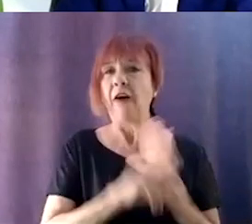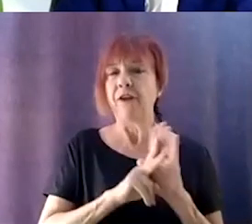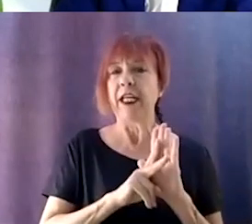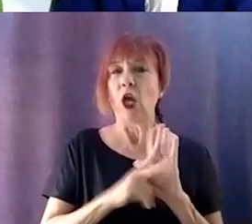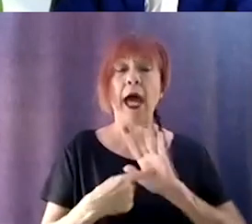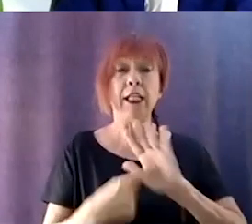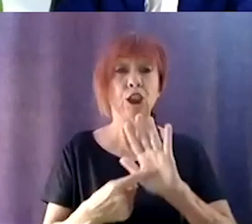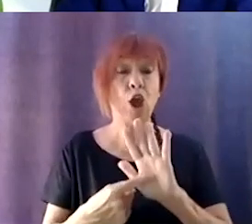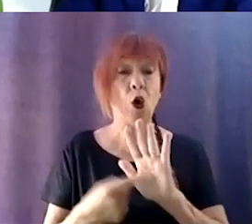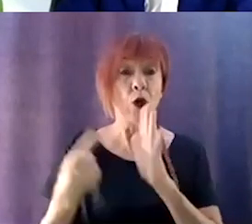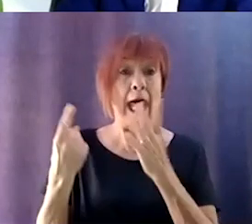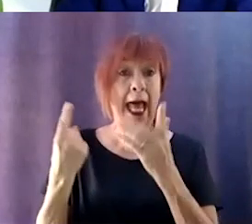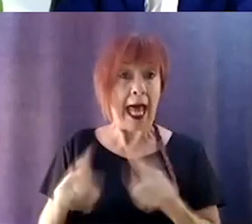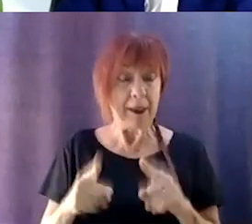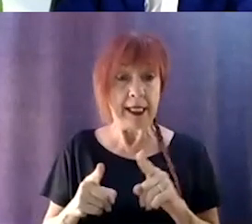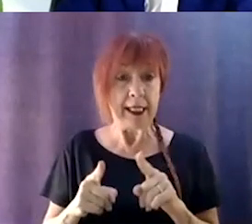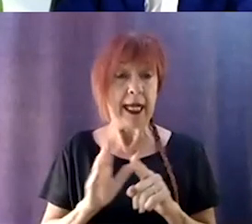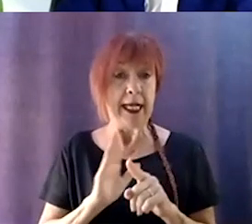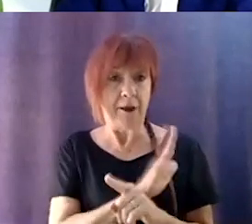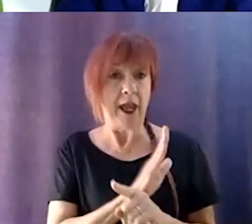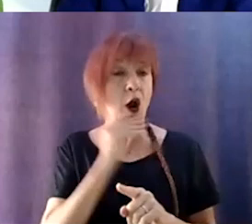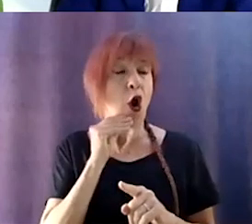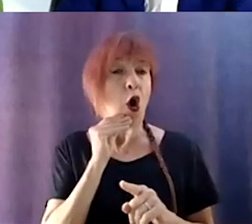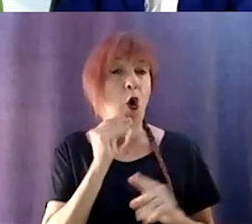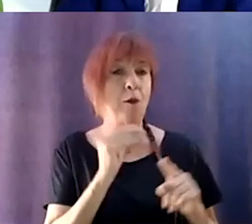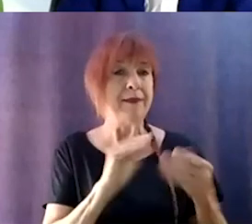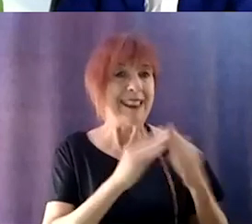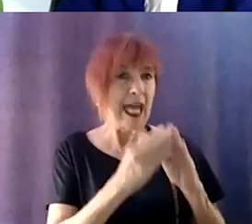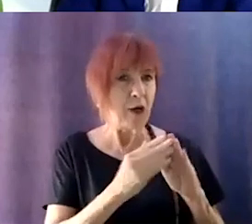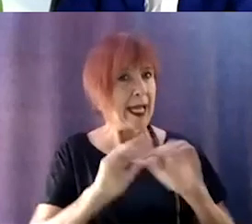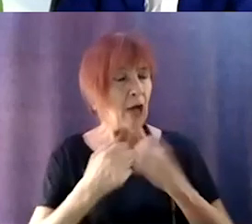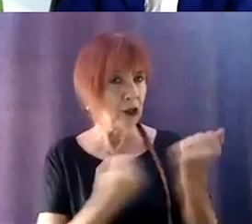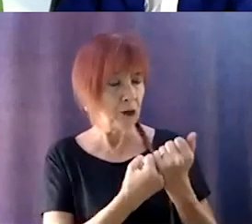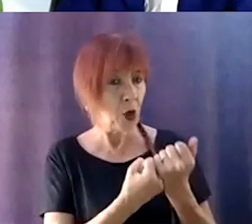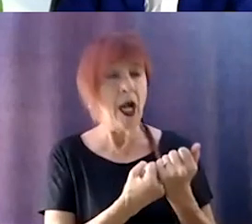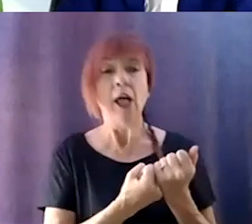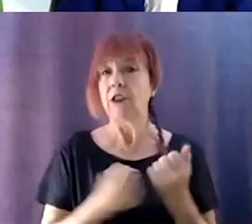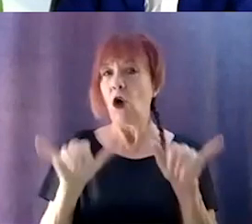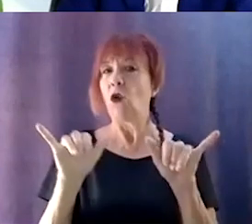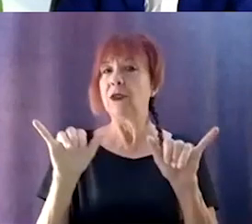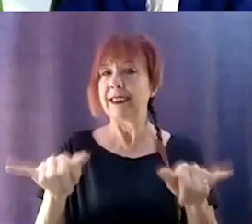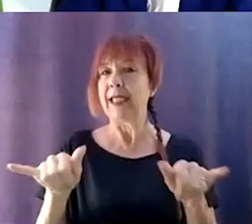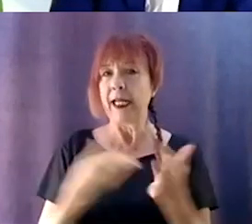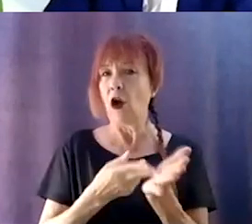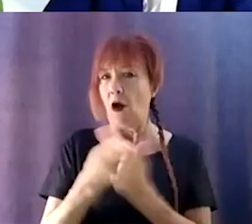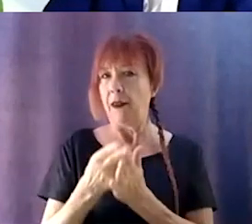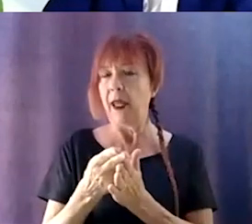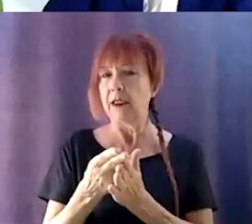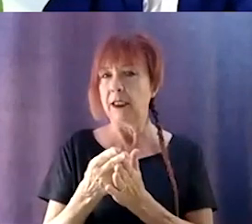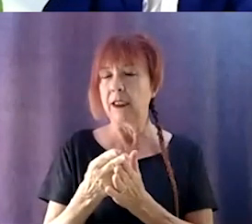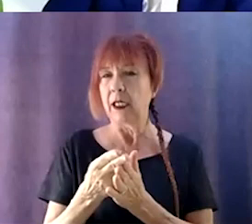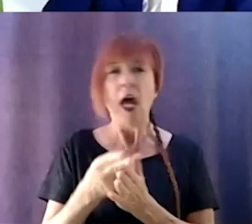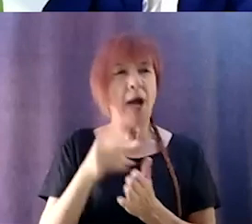their hometown, and how you can support. And so staying authentic, definitely, you saw a shift in